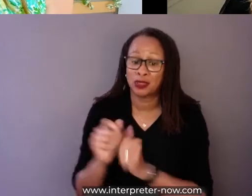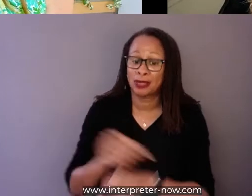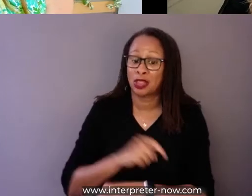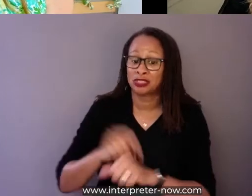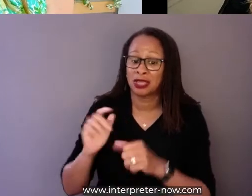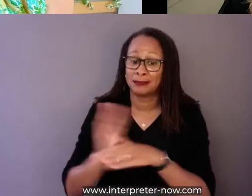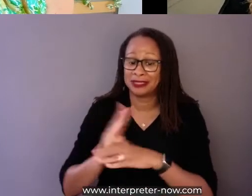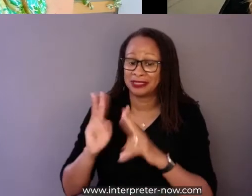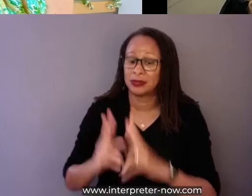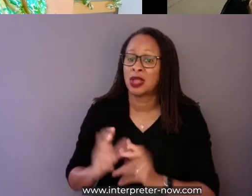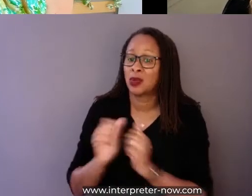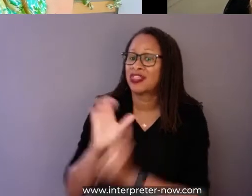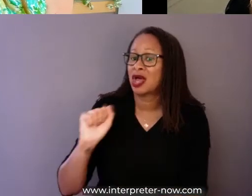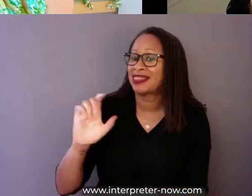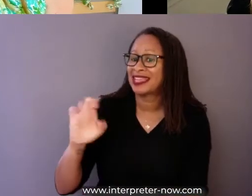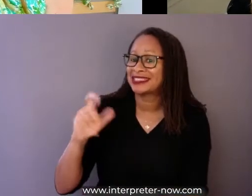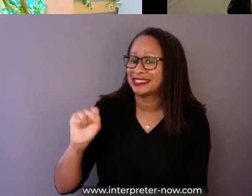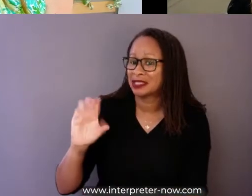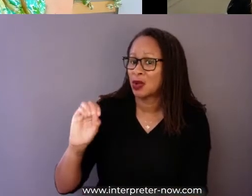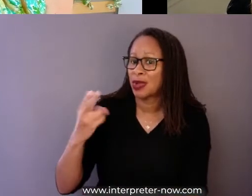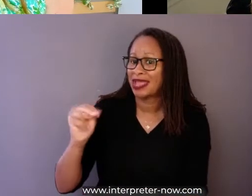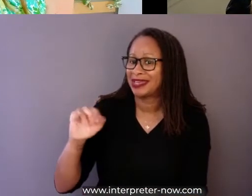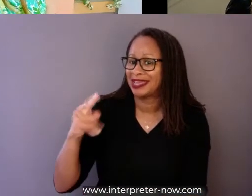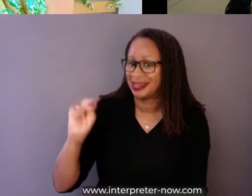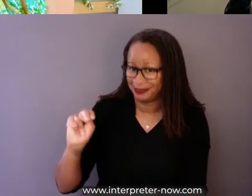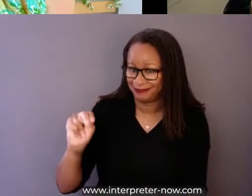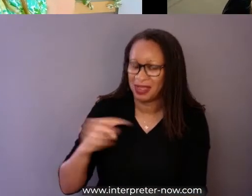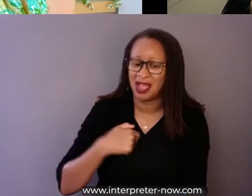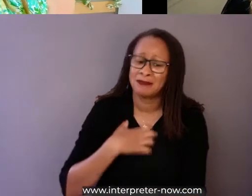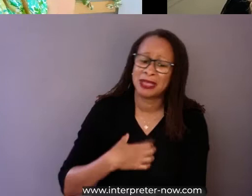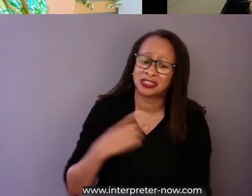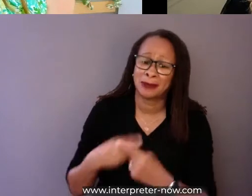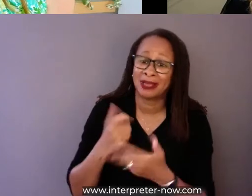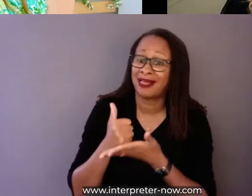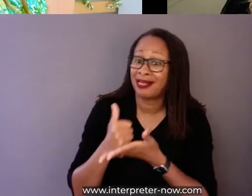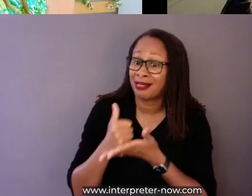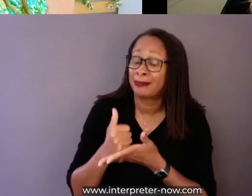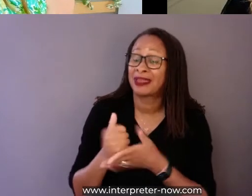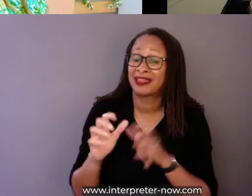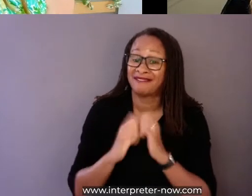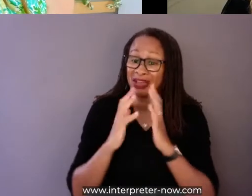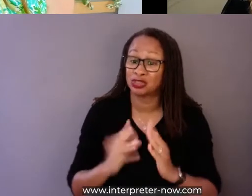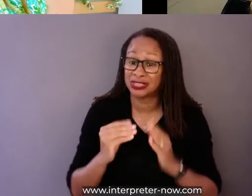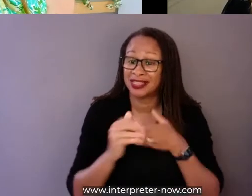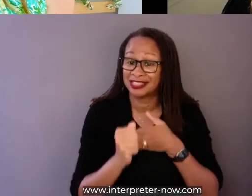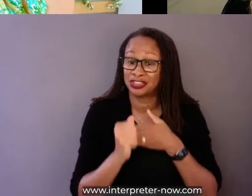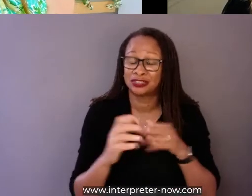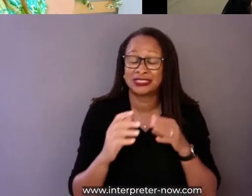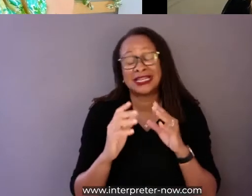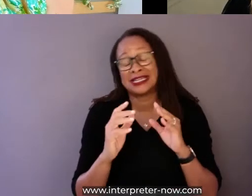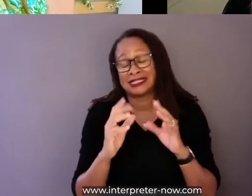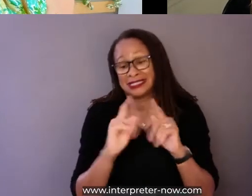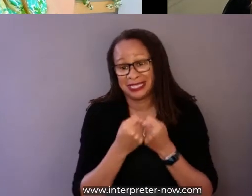partner, Alexis Ohanian. I am passionate about helping founders and their leadership teams build scalable,